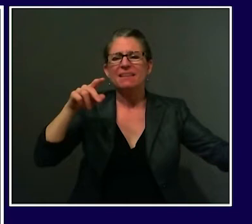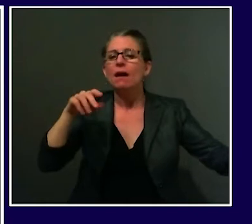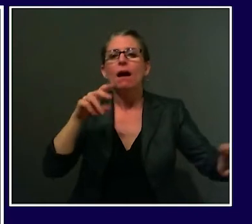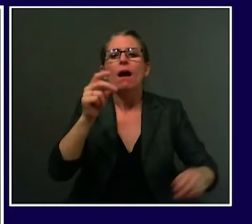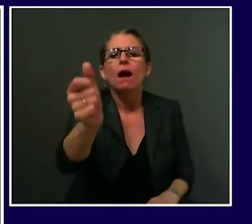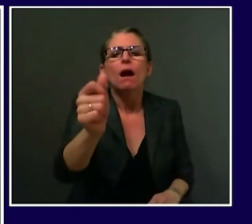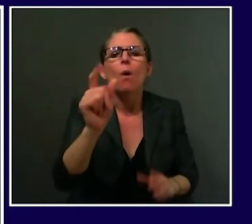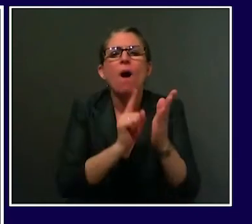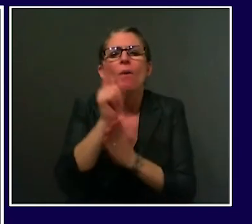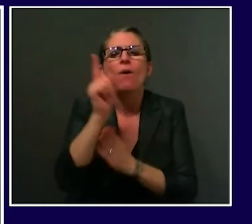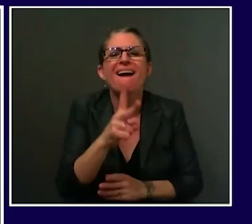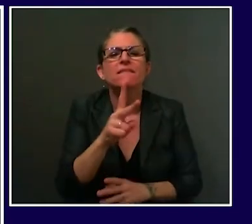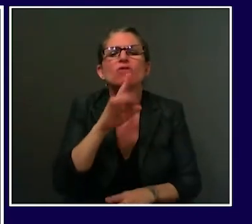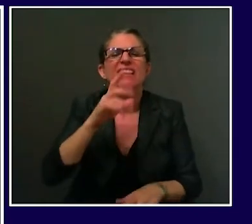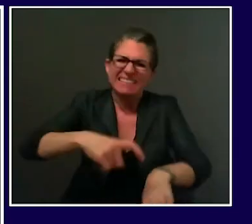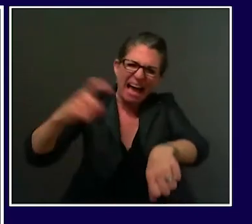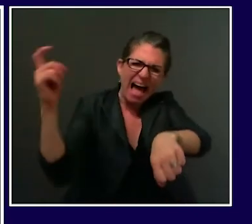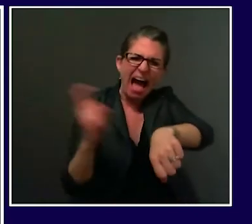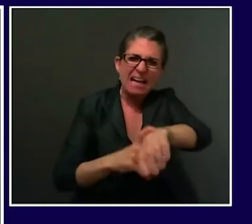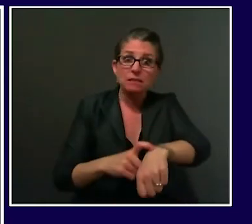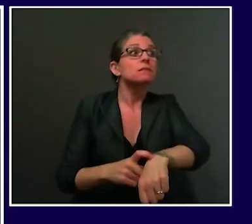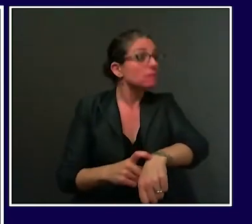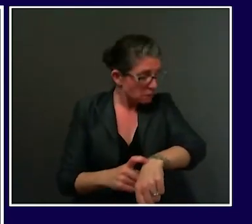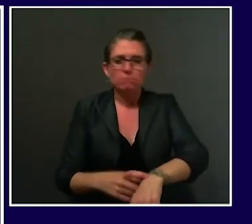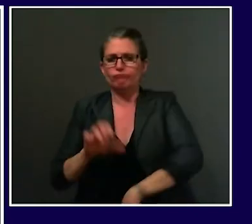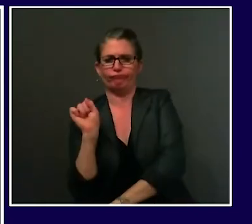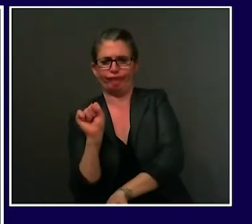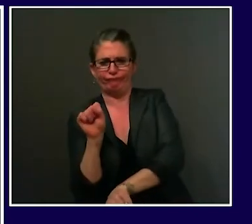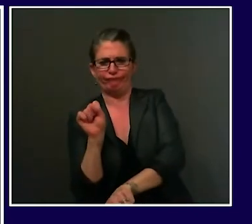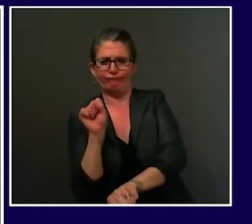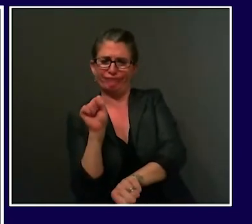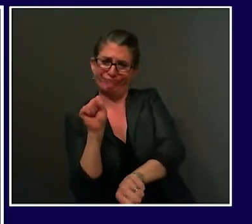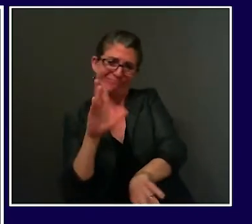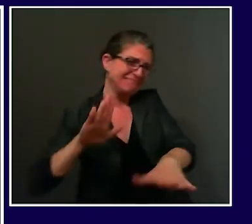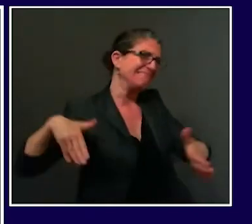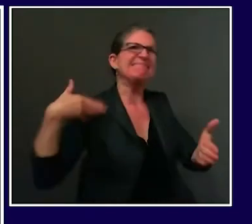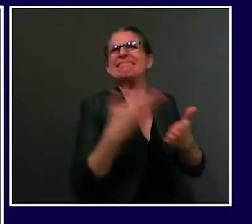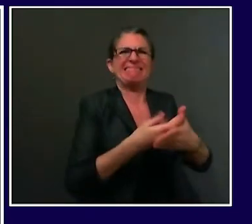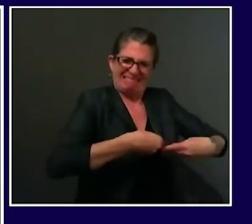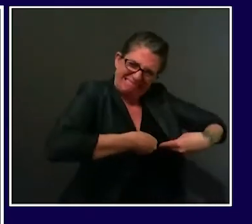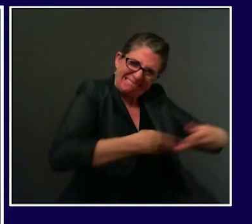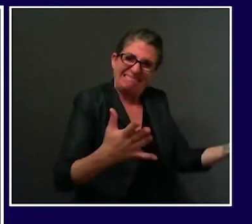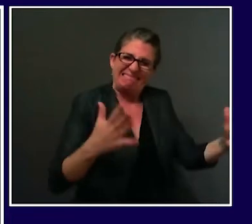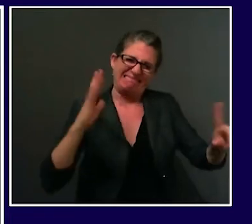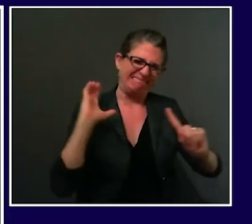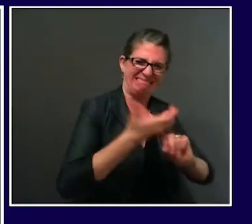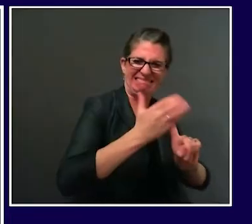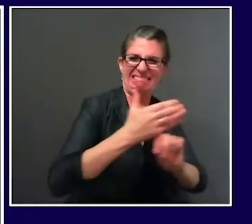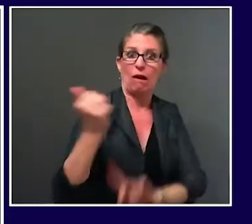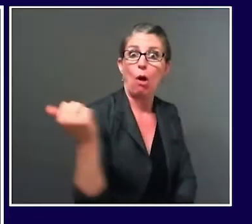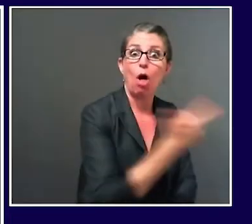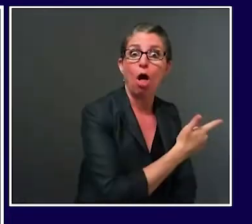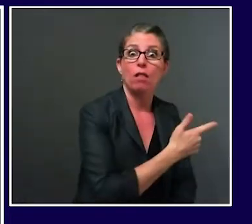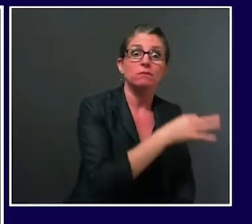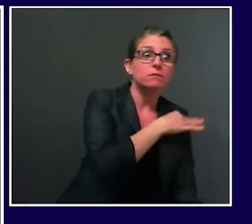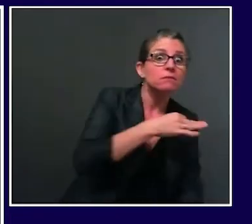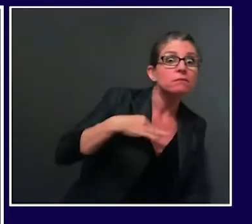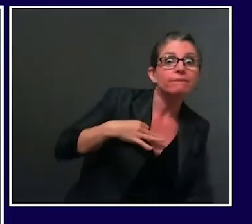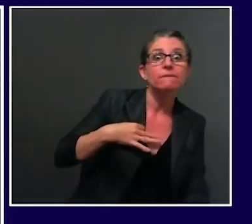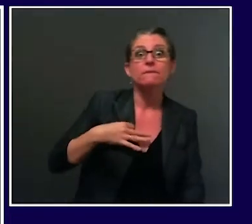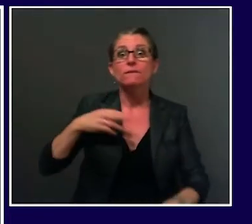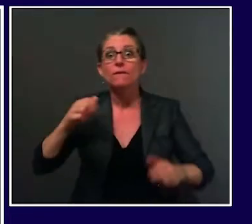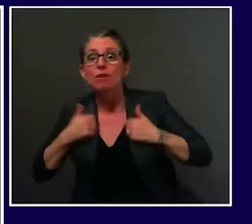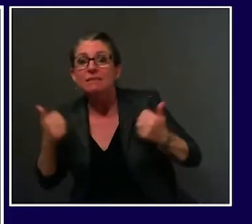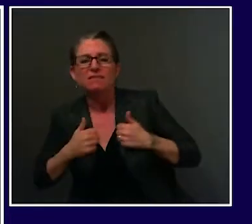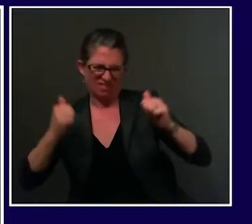an emergency cache of PPE for staff and residents at the facility to make sure that they had what they need to be protected. We